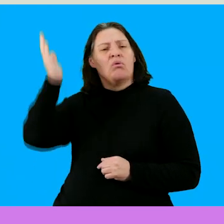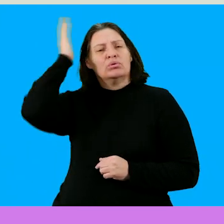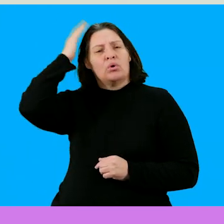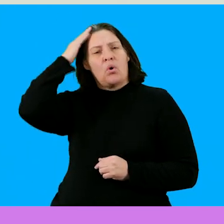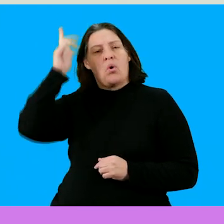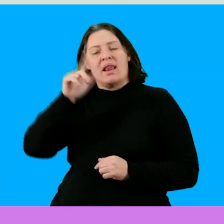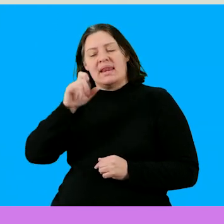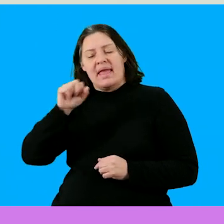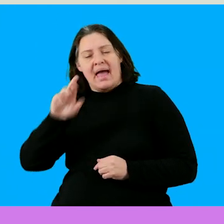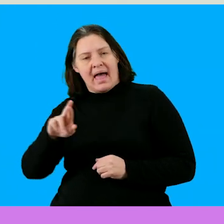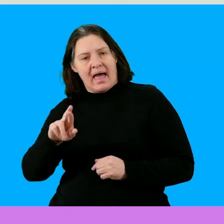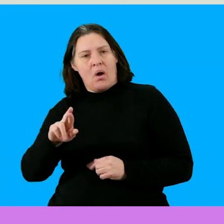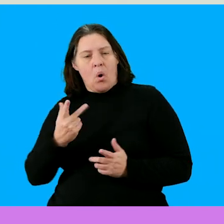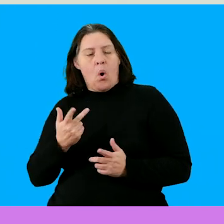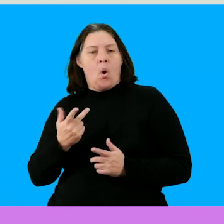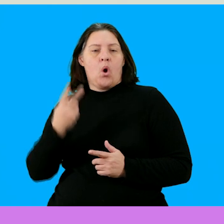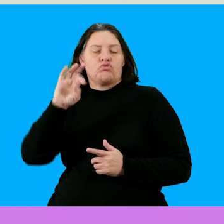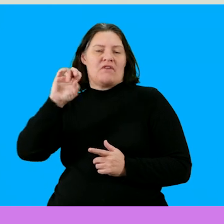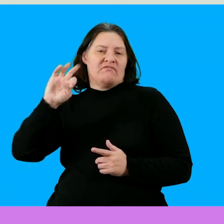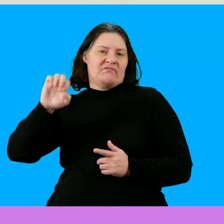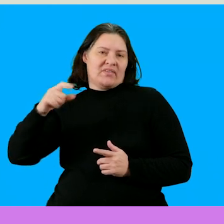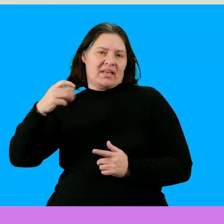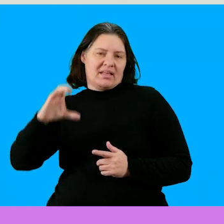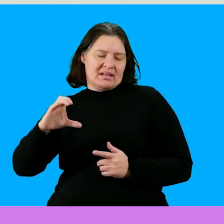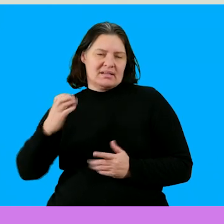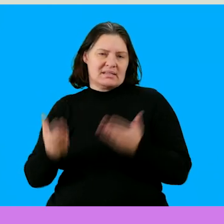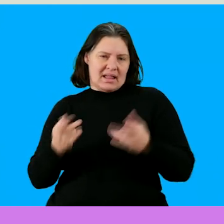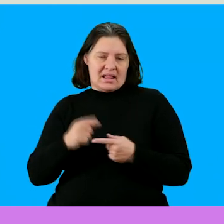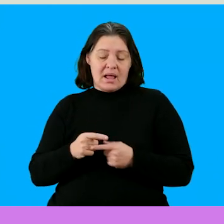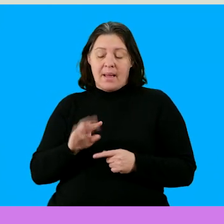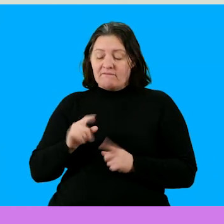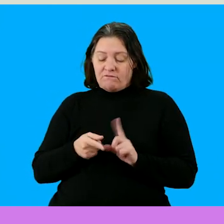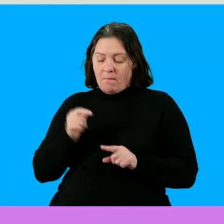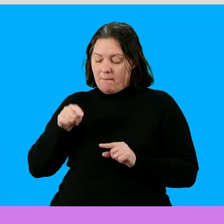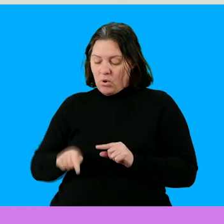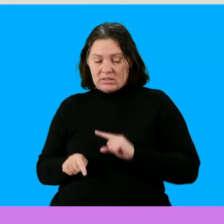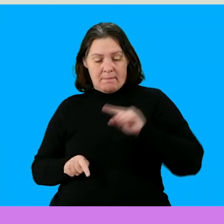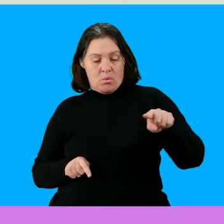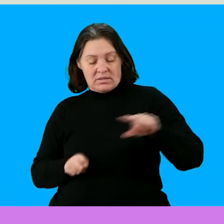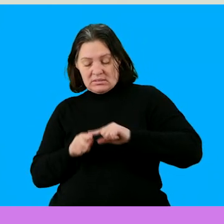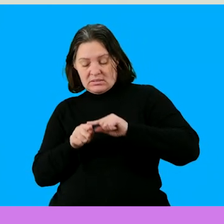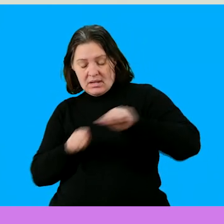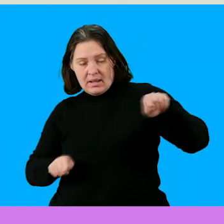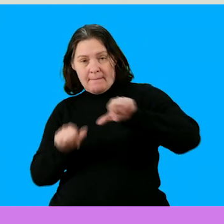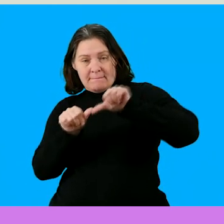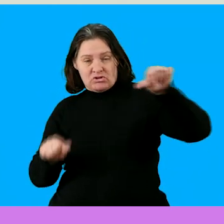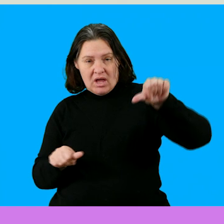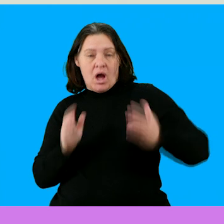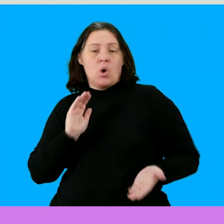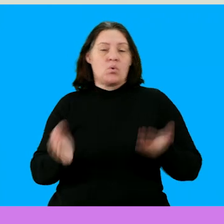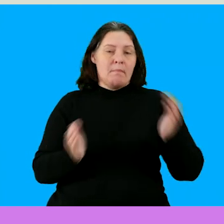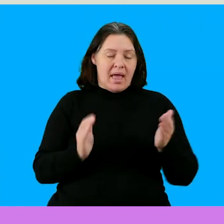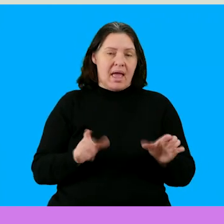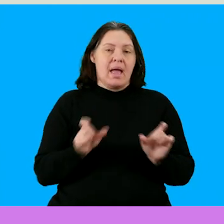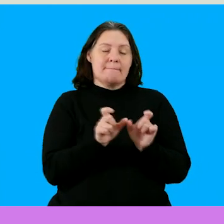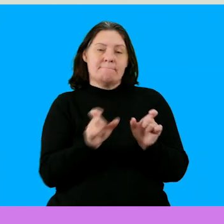it's also known as a linear or a graphic scale, right? By measuring the map distance between 2 points and comparing